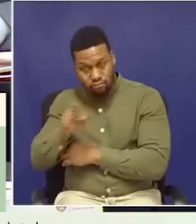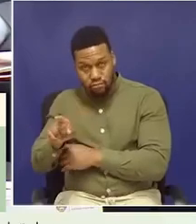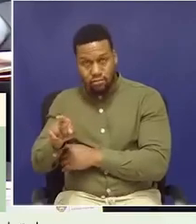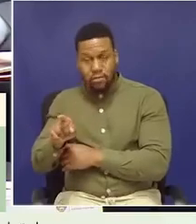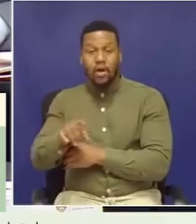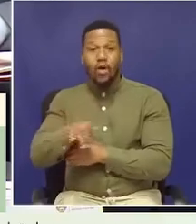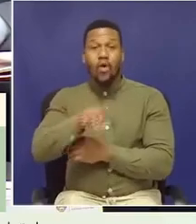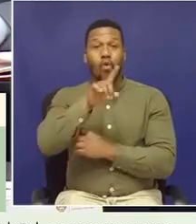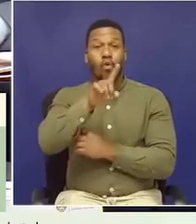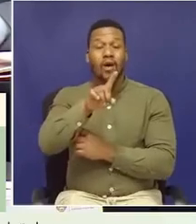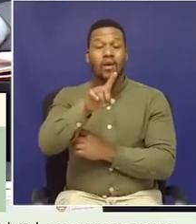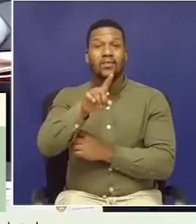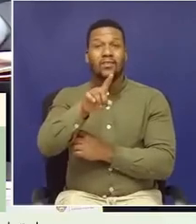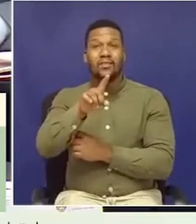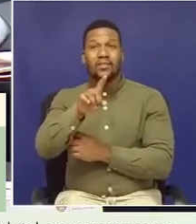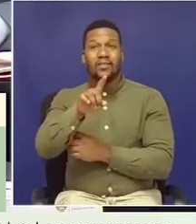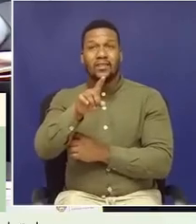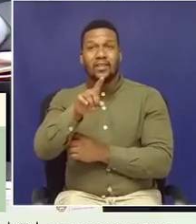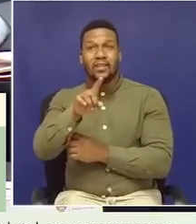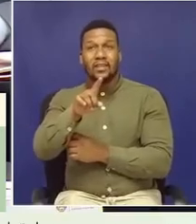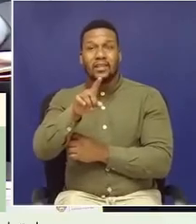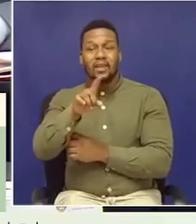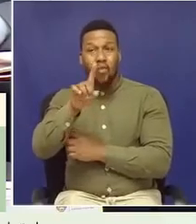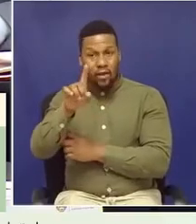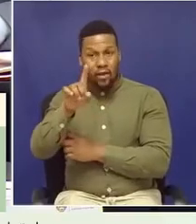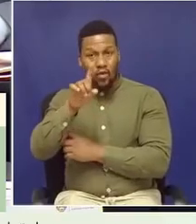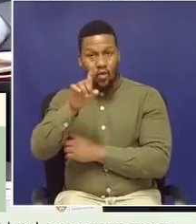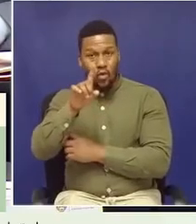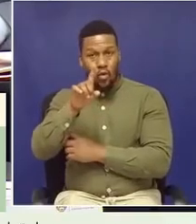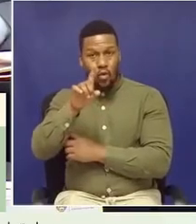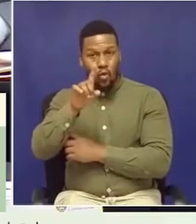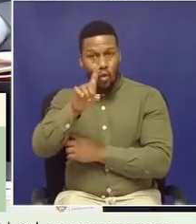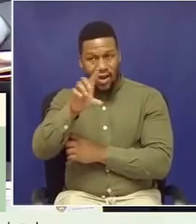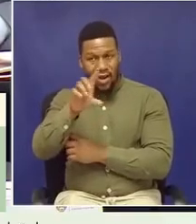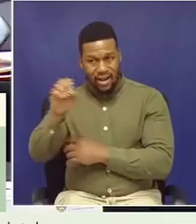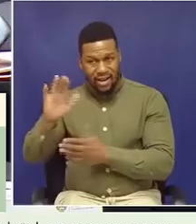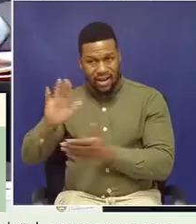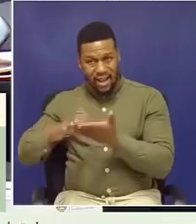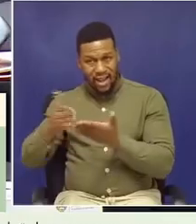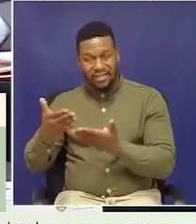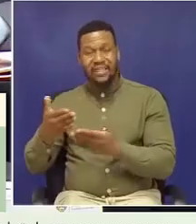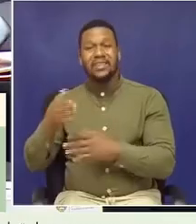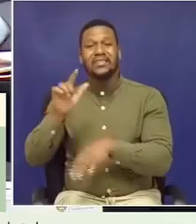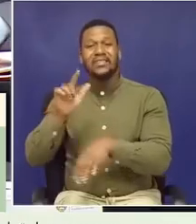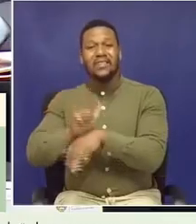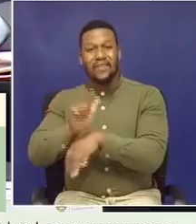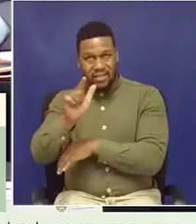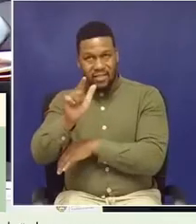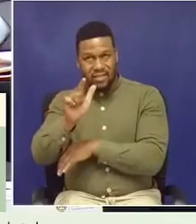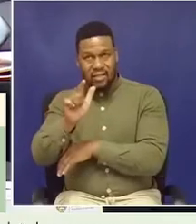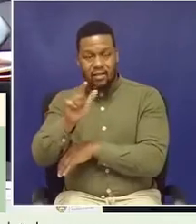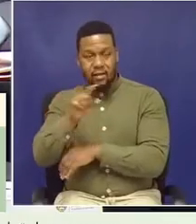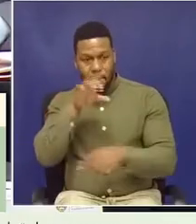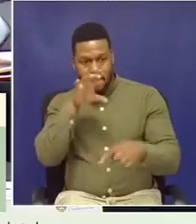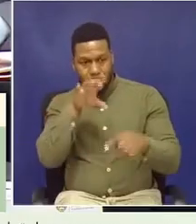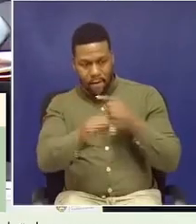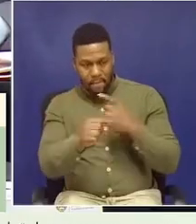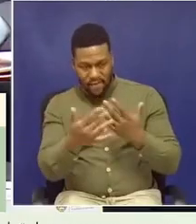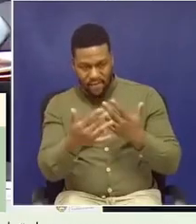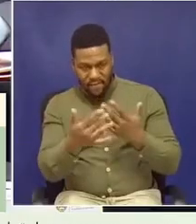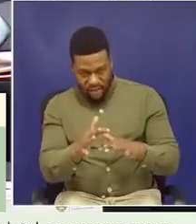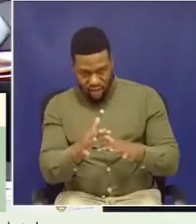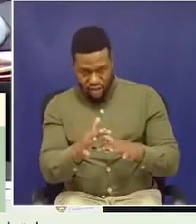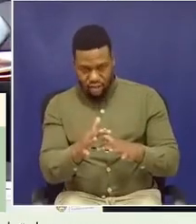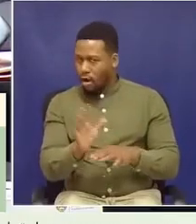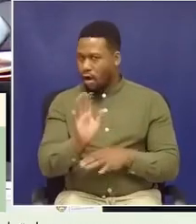our records shows 117, not 141 officials who were flagged for suspicious financial disclosure misconduct,